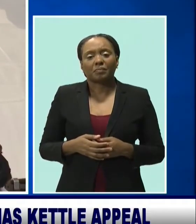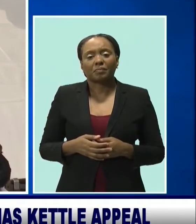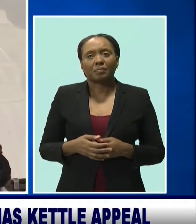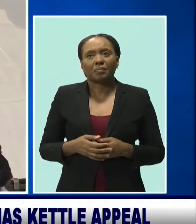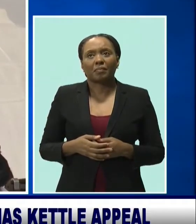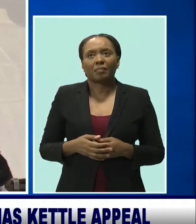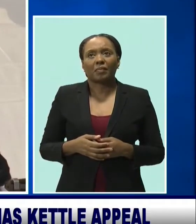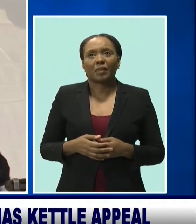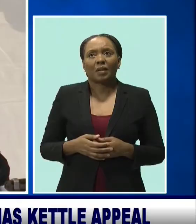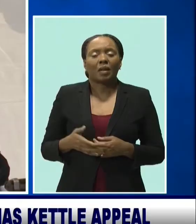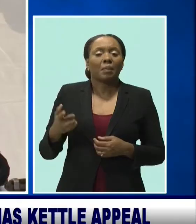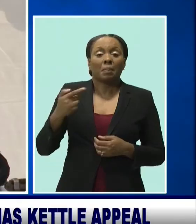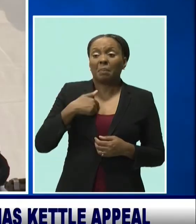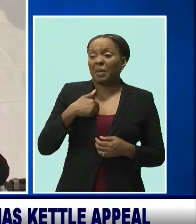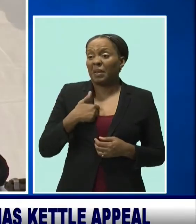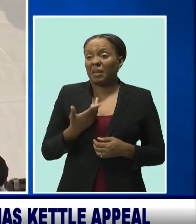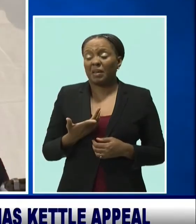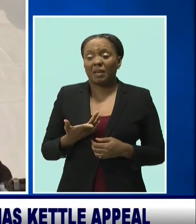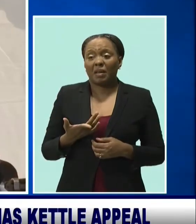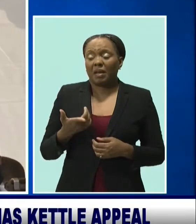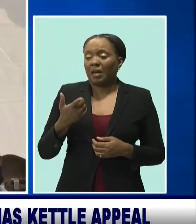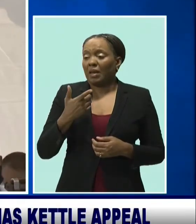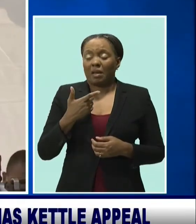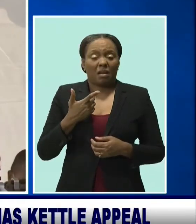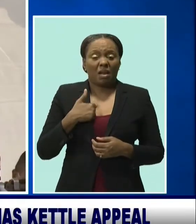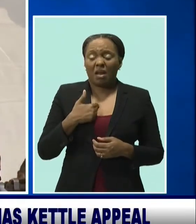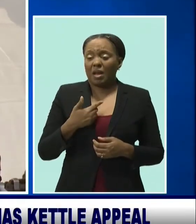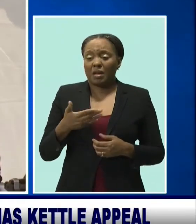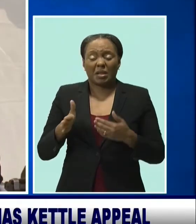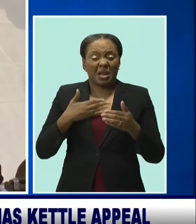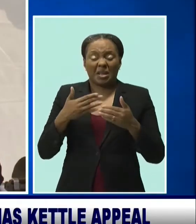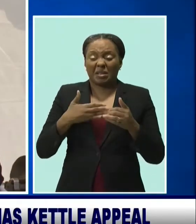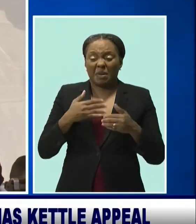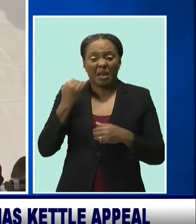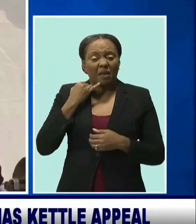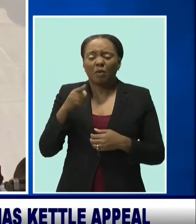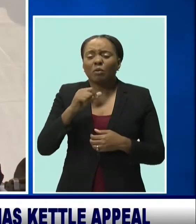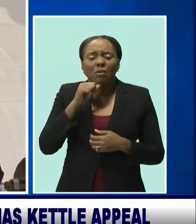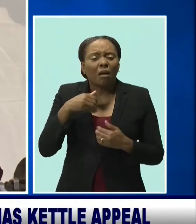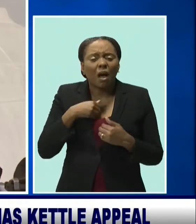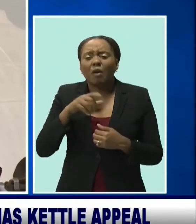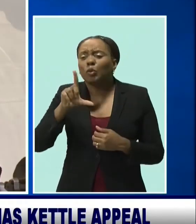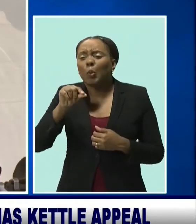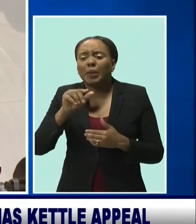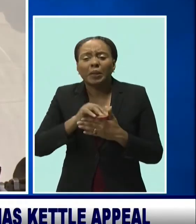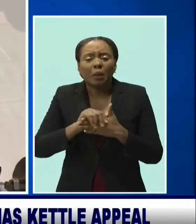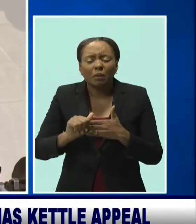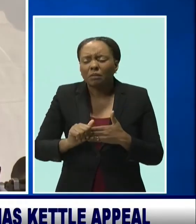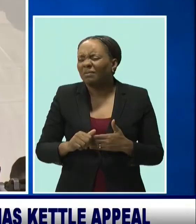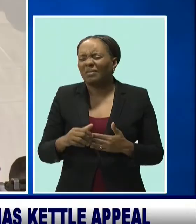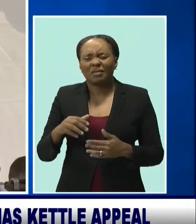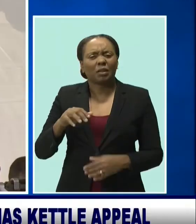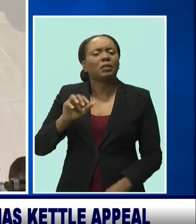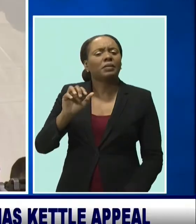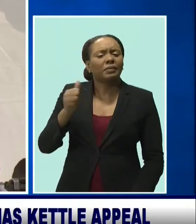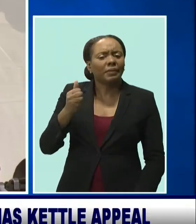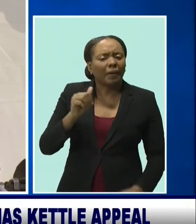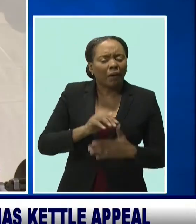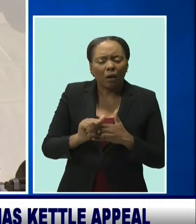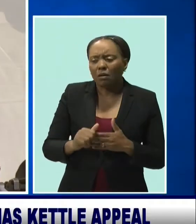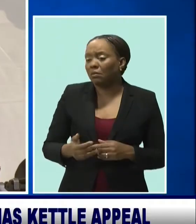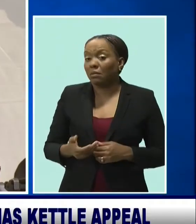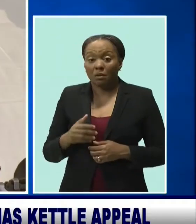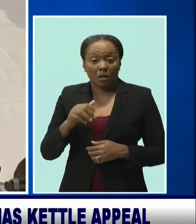about largesse. If you cannot give a $20, a 10 will do, a 5 will